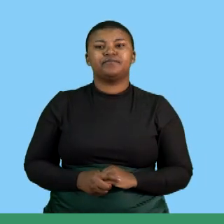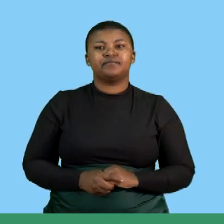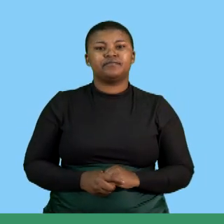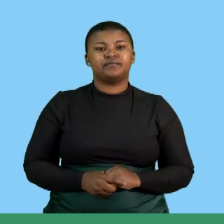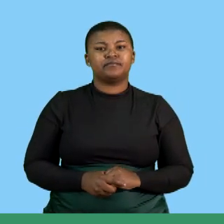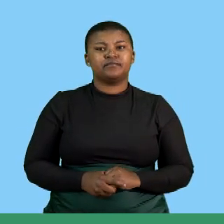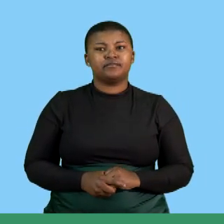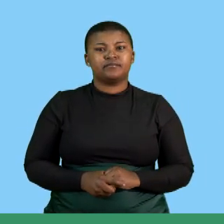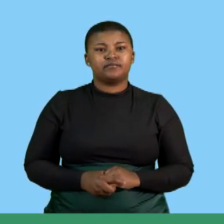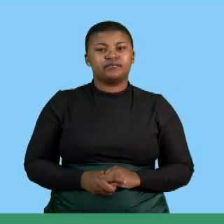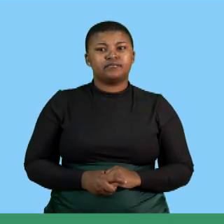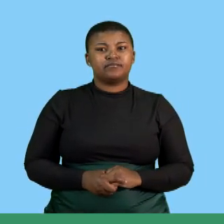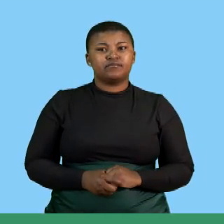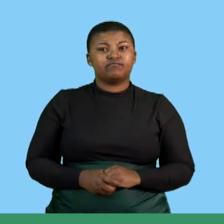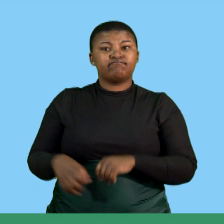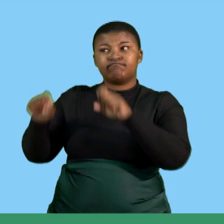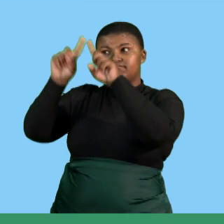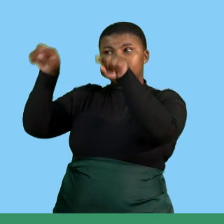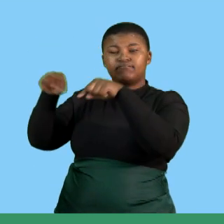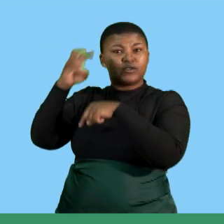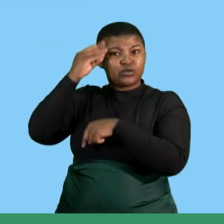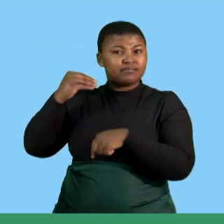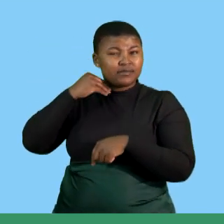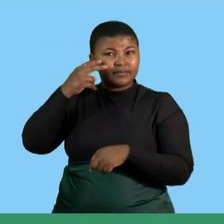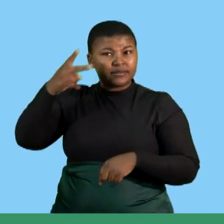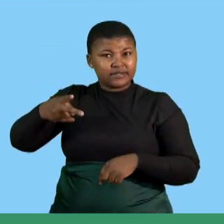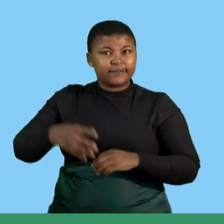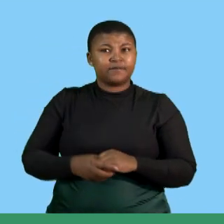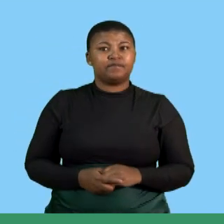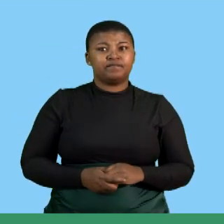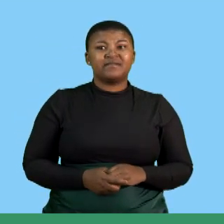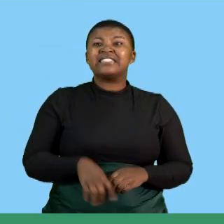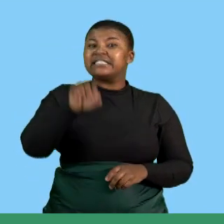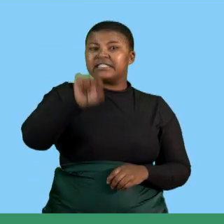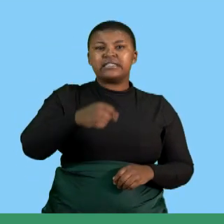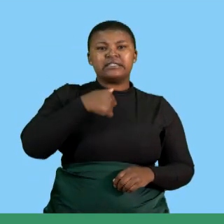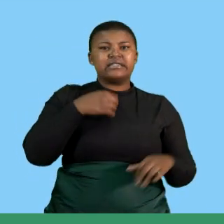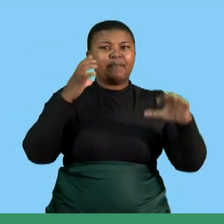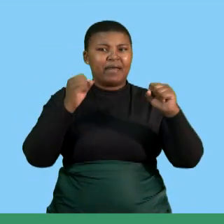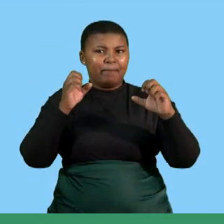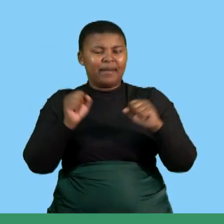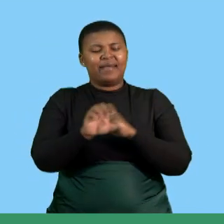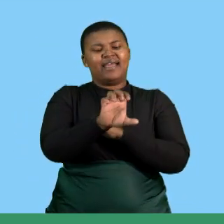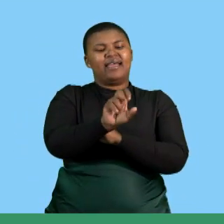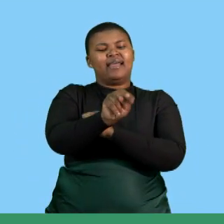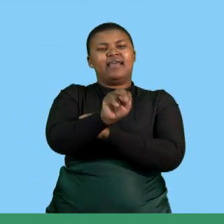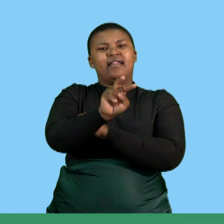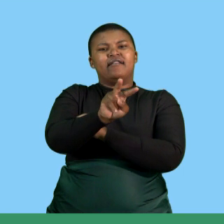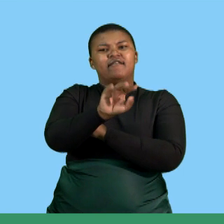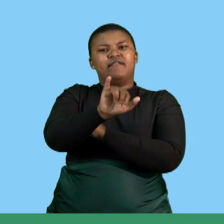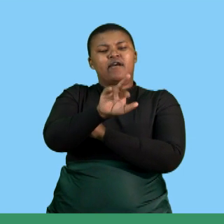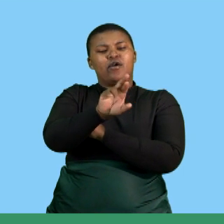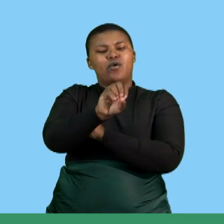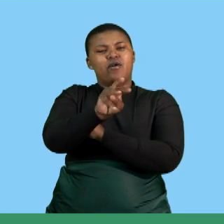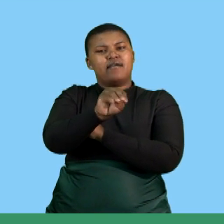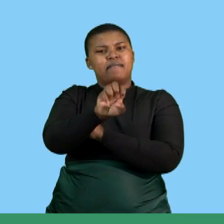attention to the remember box, although we speak about the environmental environment, this includes, of